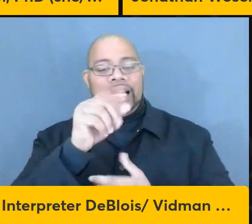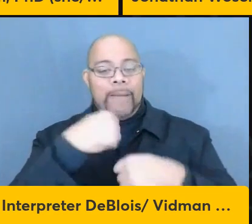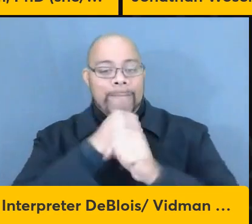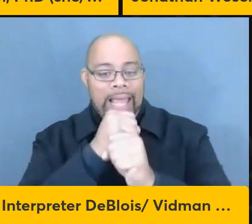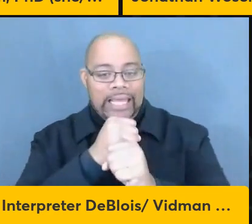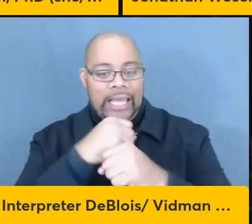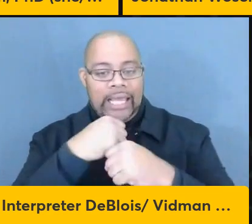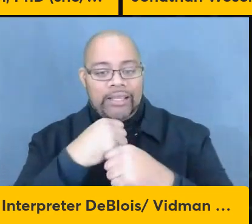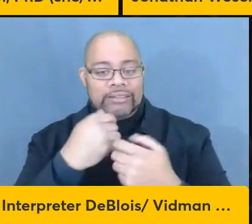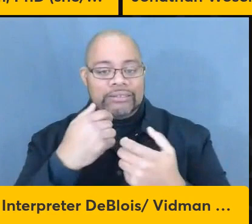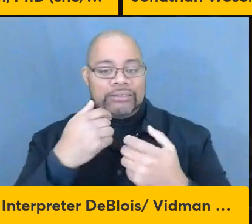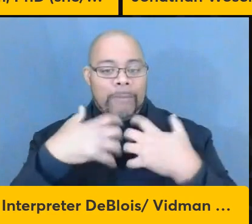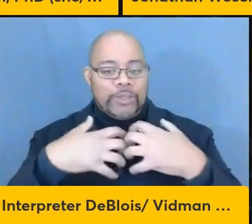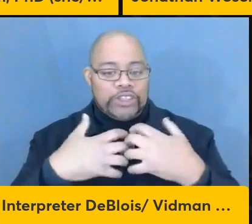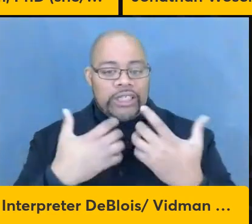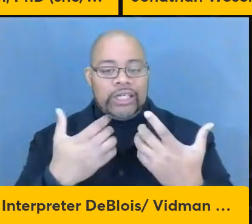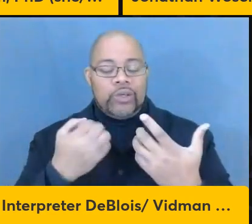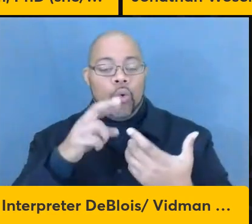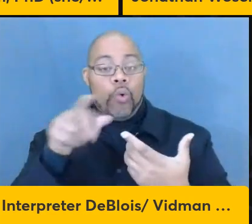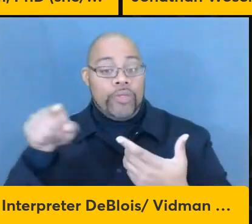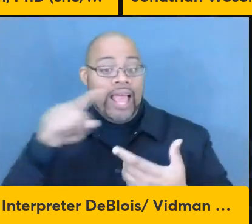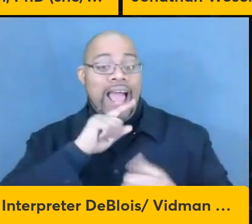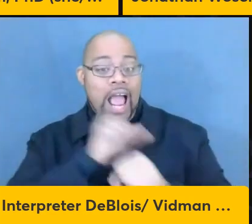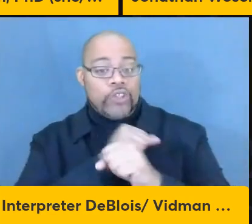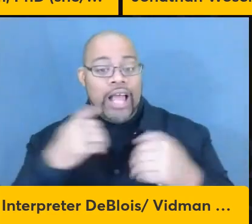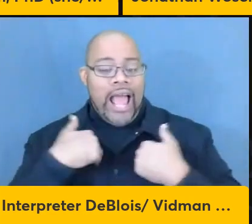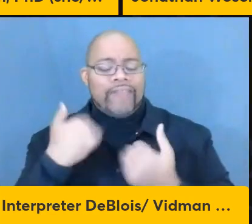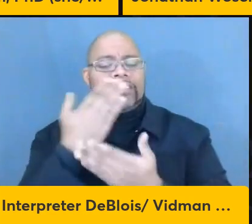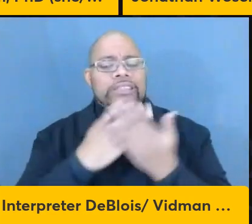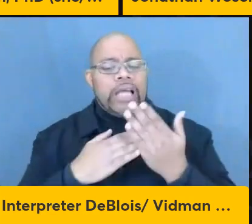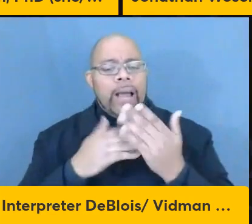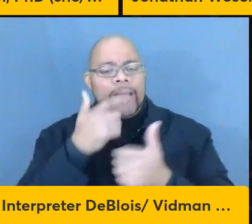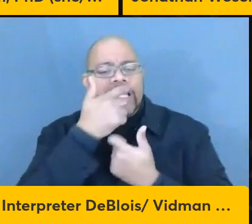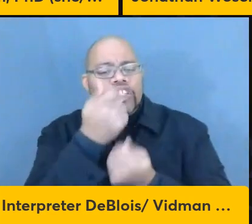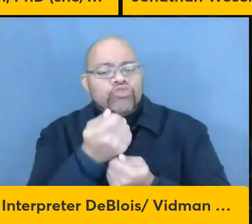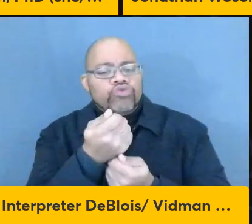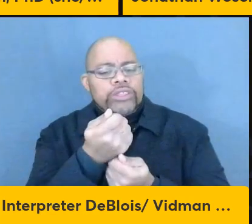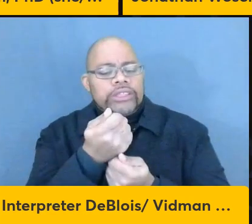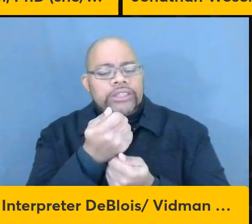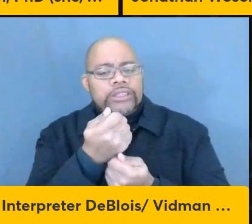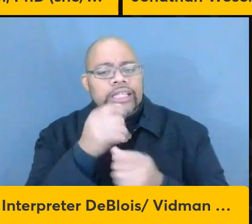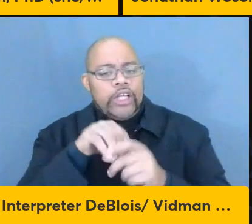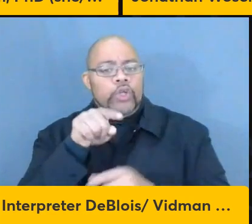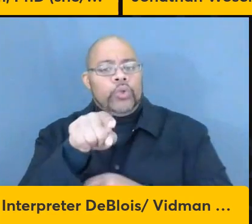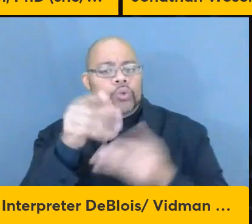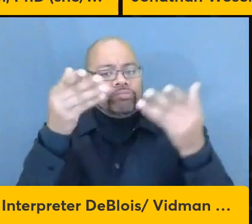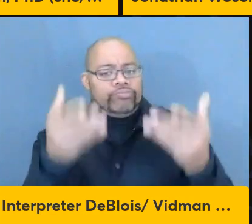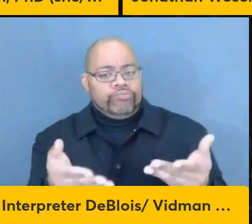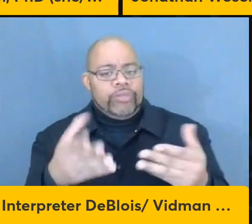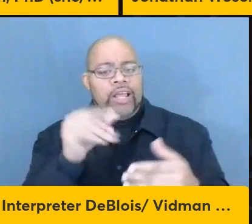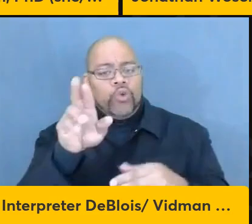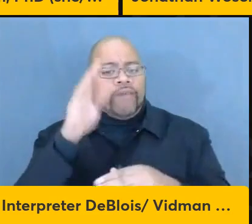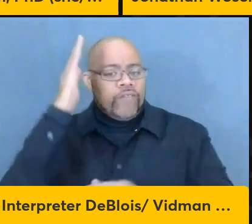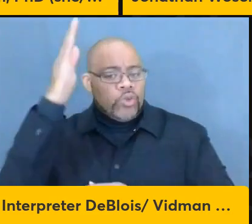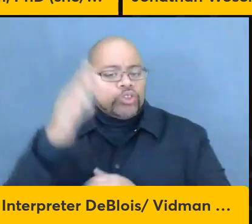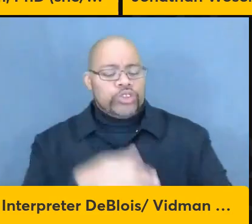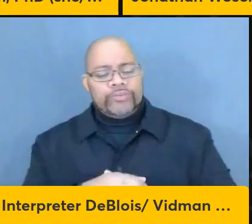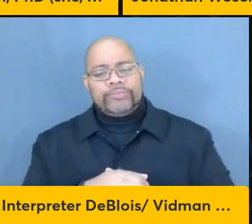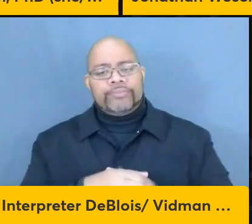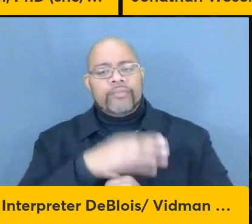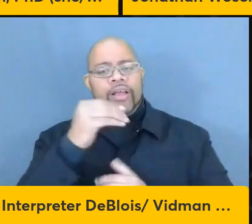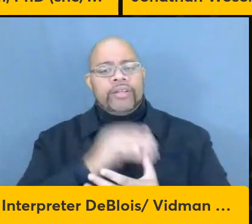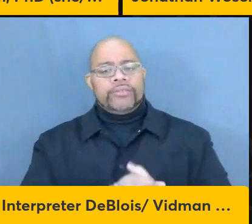experiment generating machine, but they've actually got some interest in you and your future,